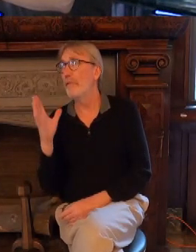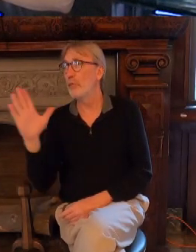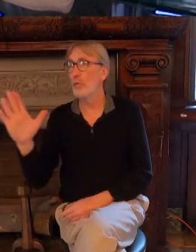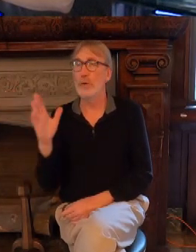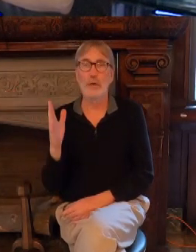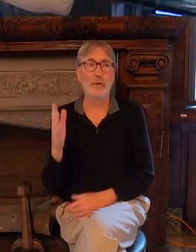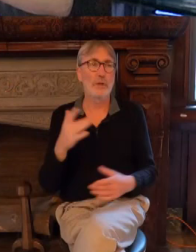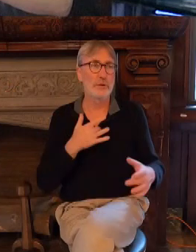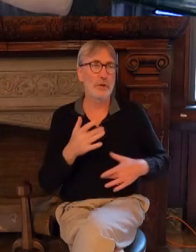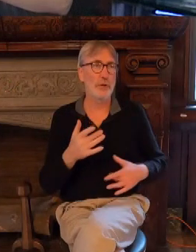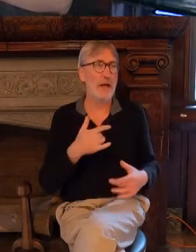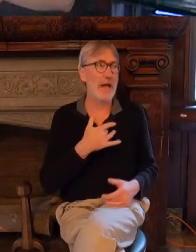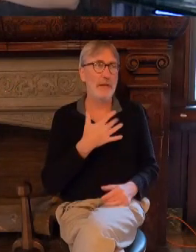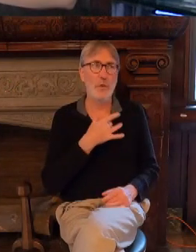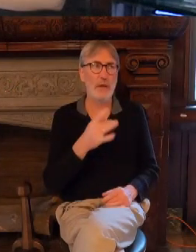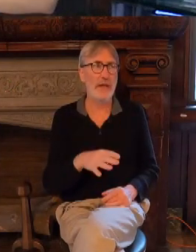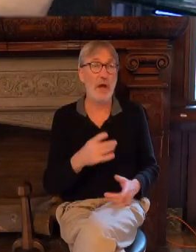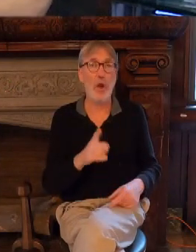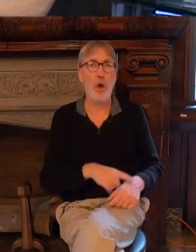long signal cycles.